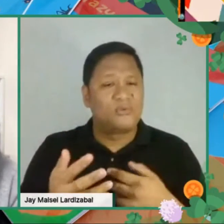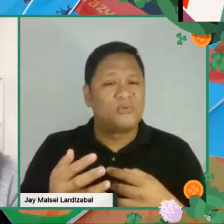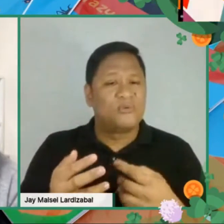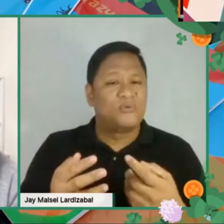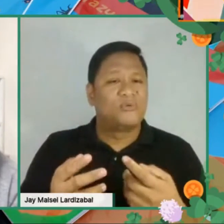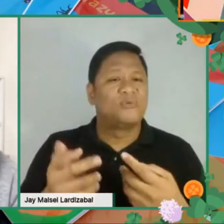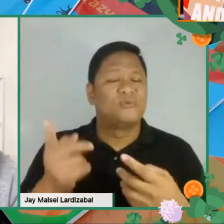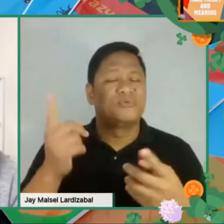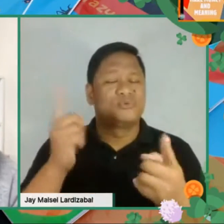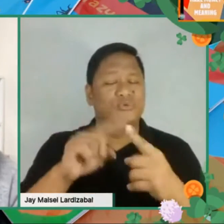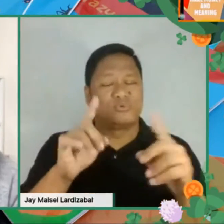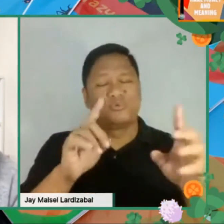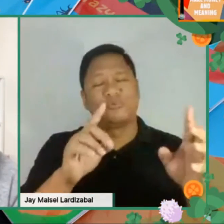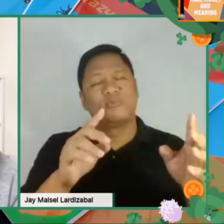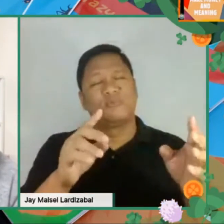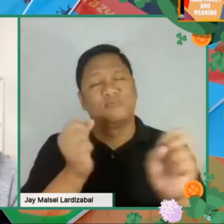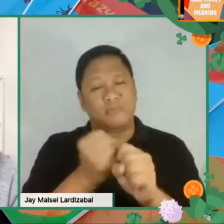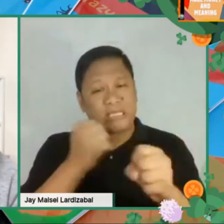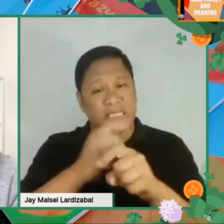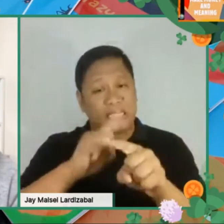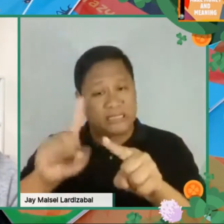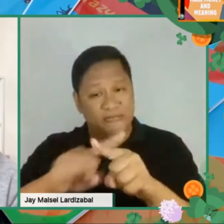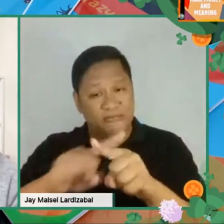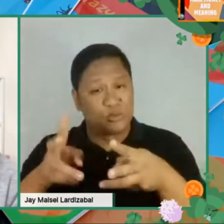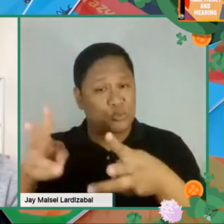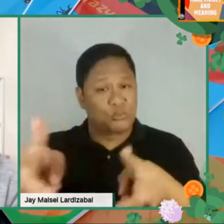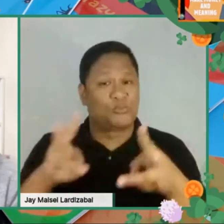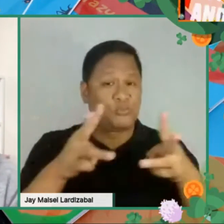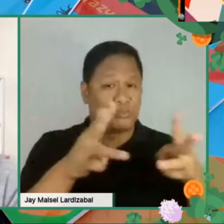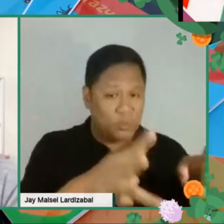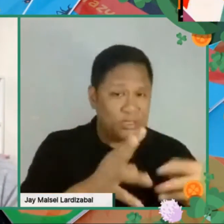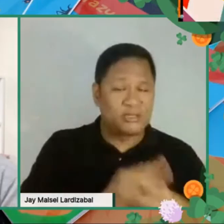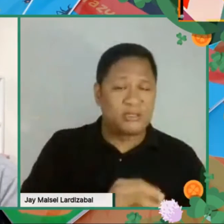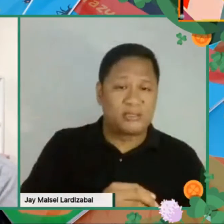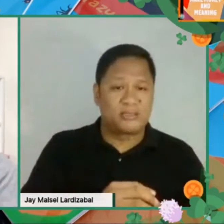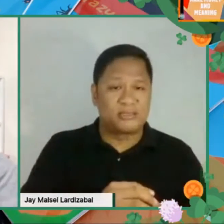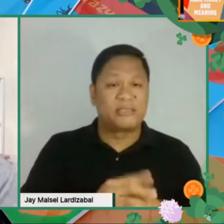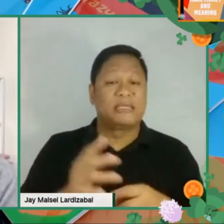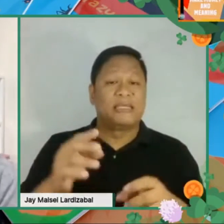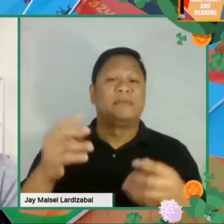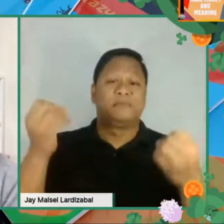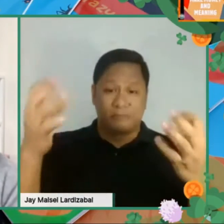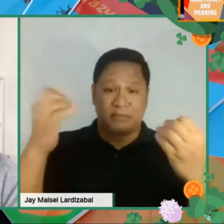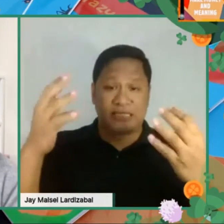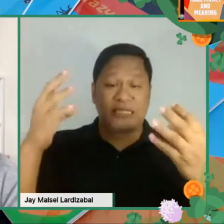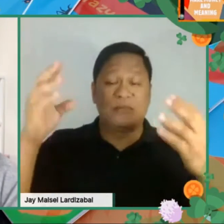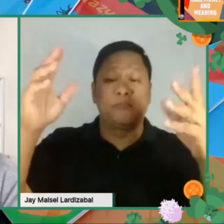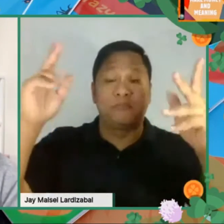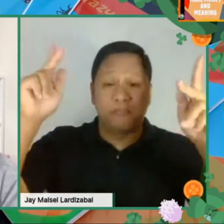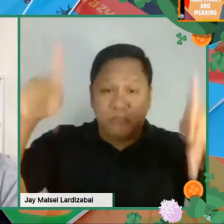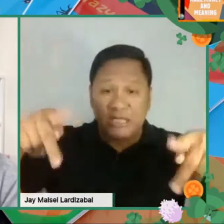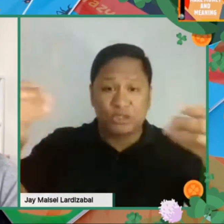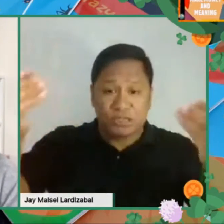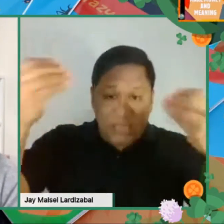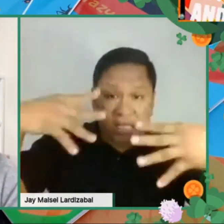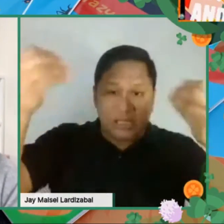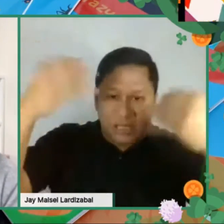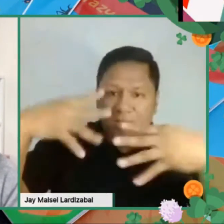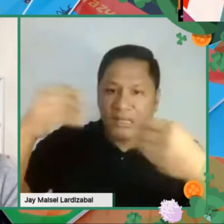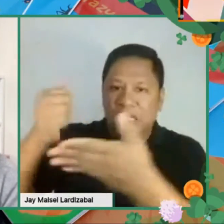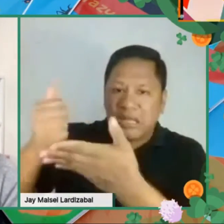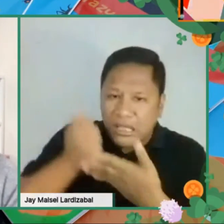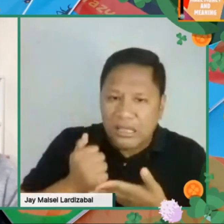format. Another aspect yon. And sa tulong ng maraming tao, you'll be able to,